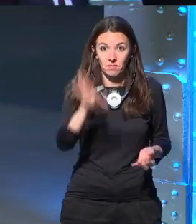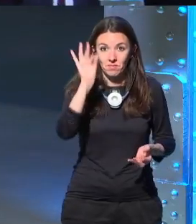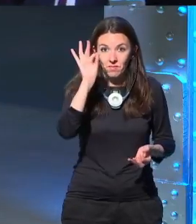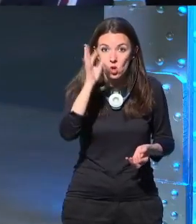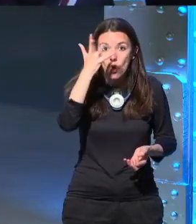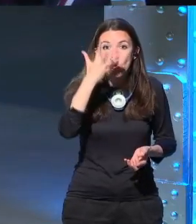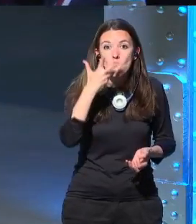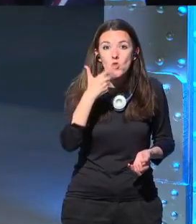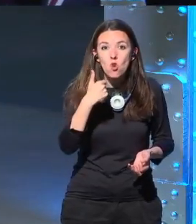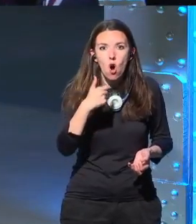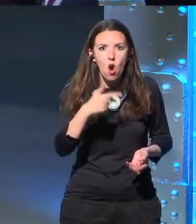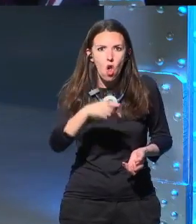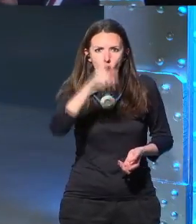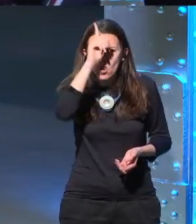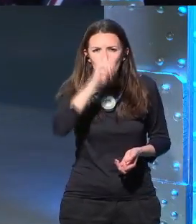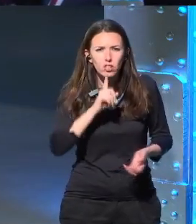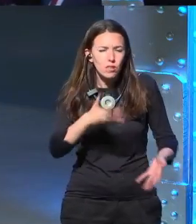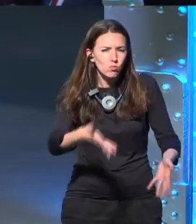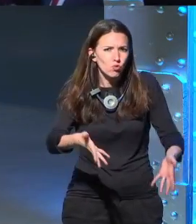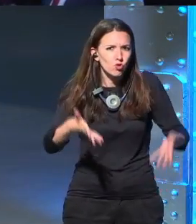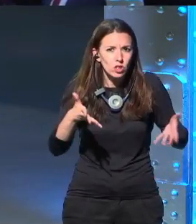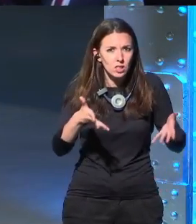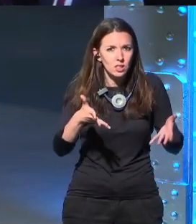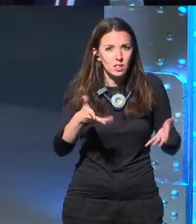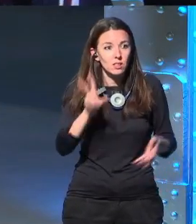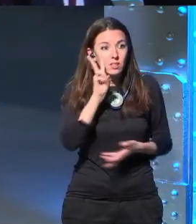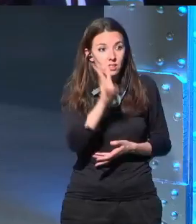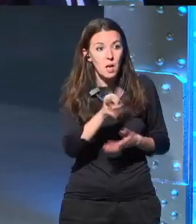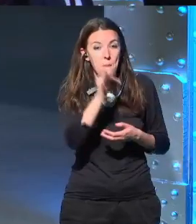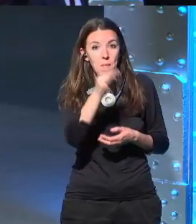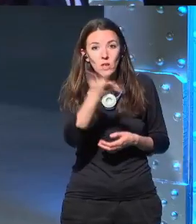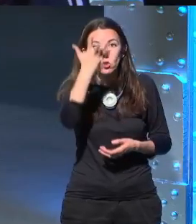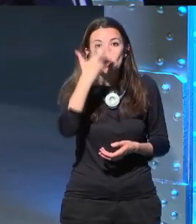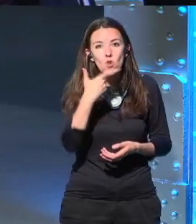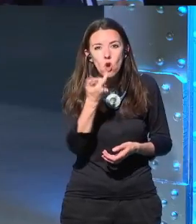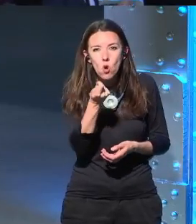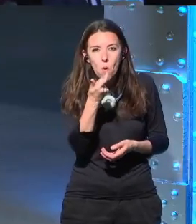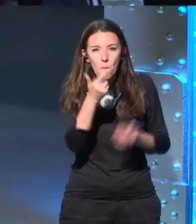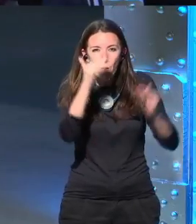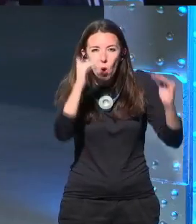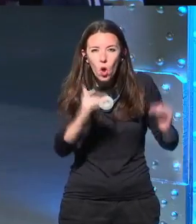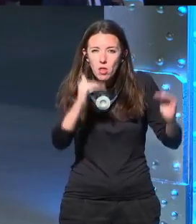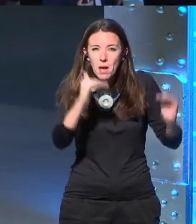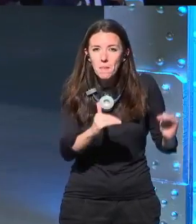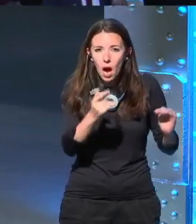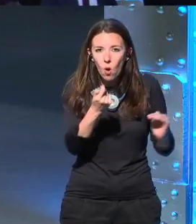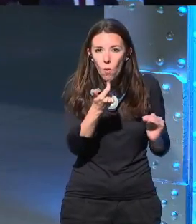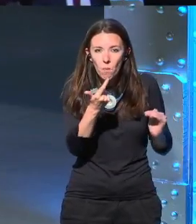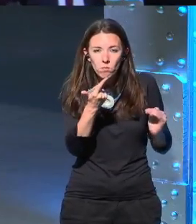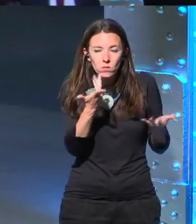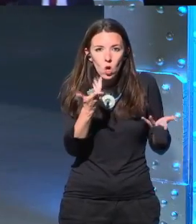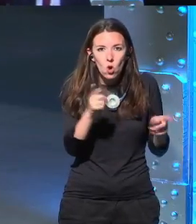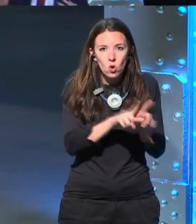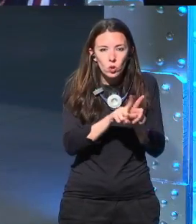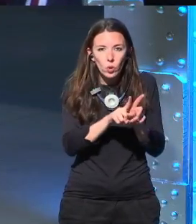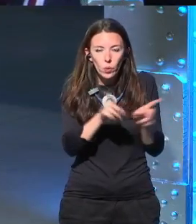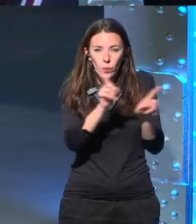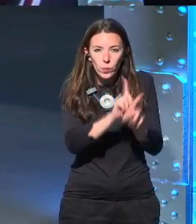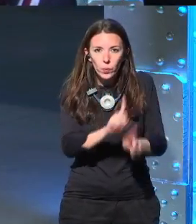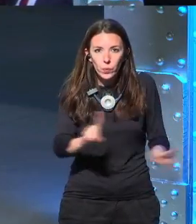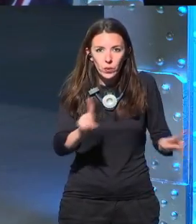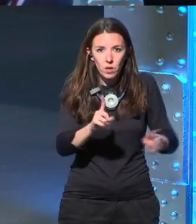her sleeve is. You see her veil, and you can actually see the cloth underneath the veil. Everything about it makes you think, the Louvre should get its act together